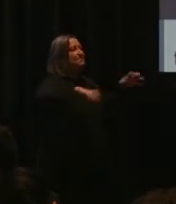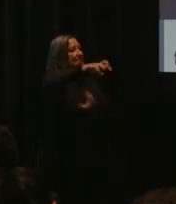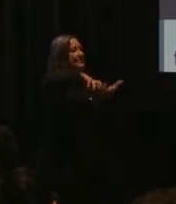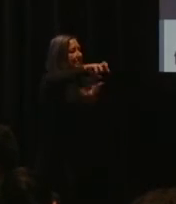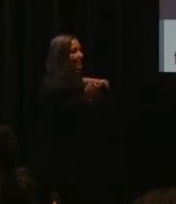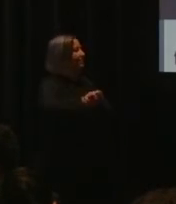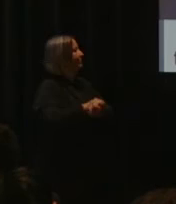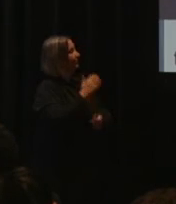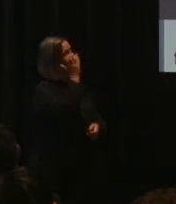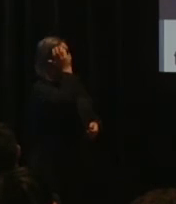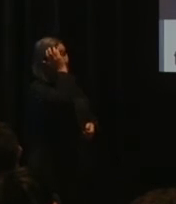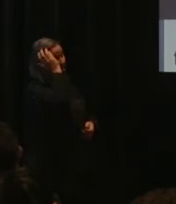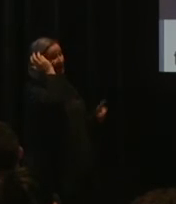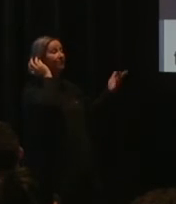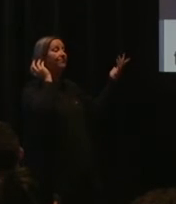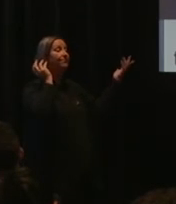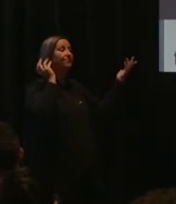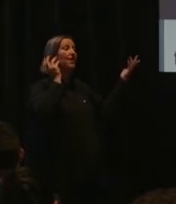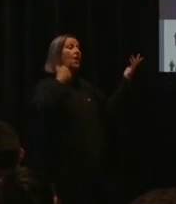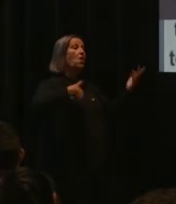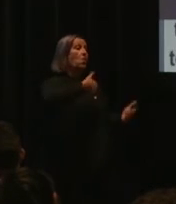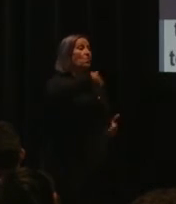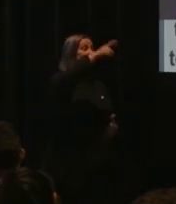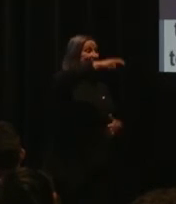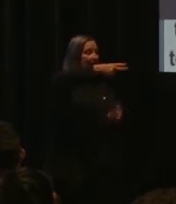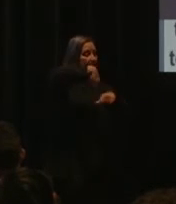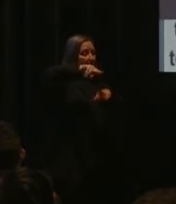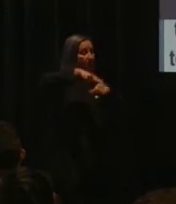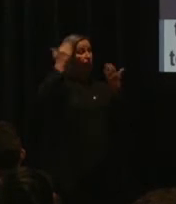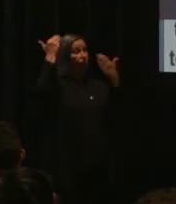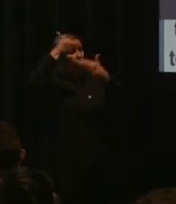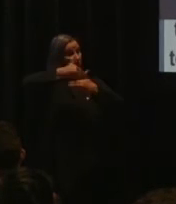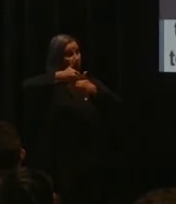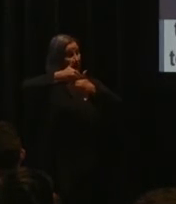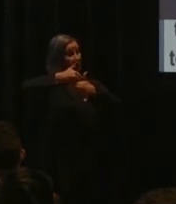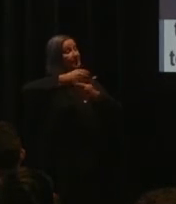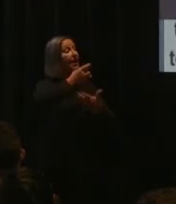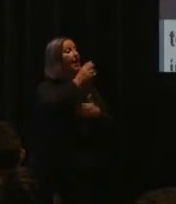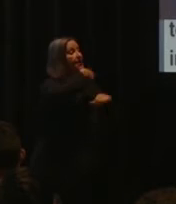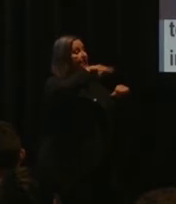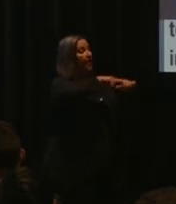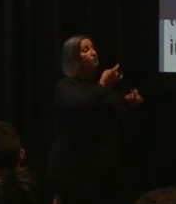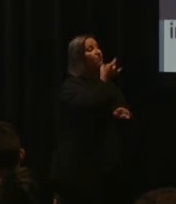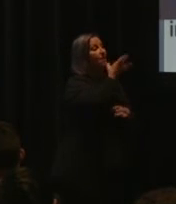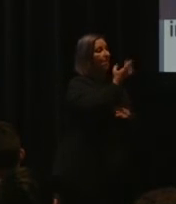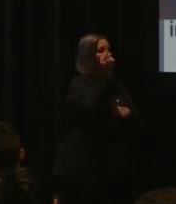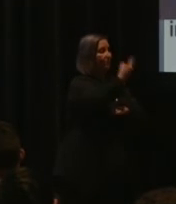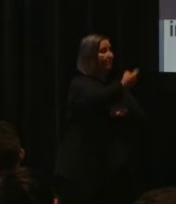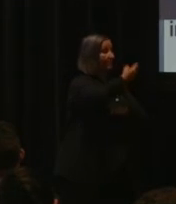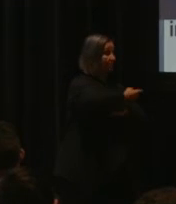planet needs to have natural darkness at night and natural light in the daytime.